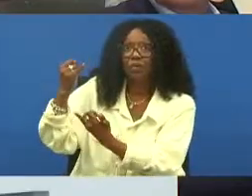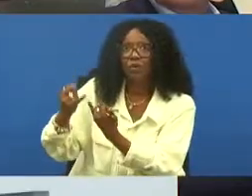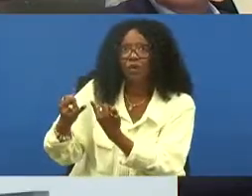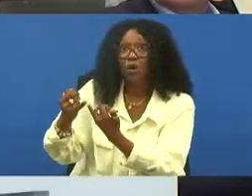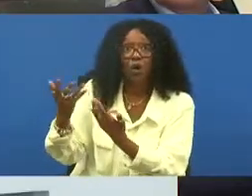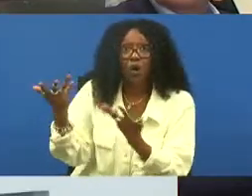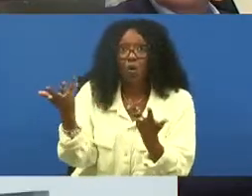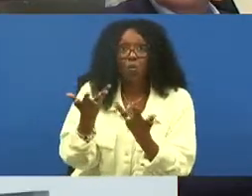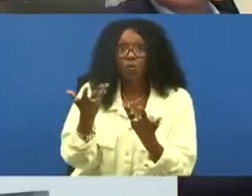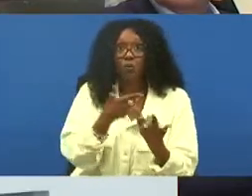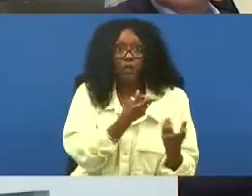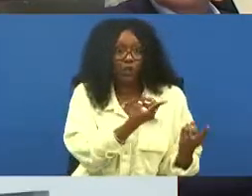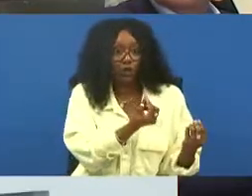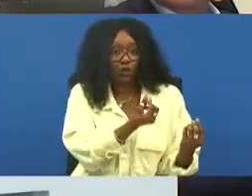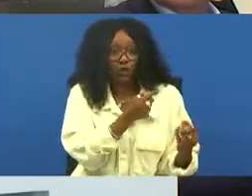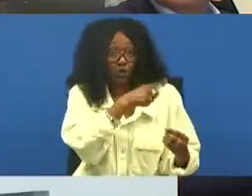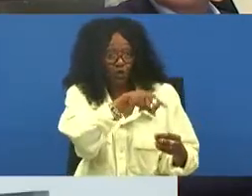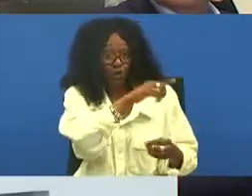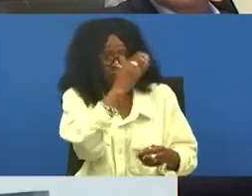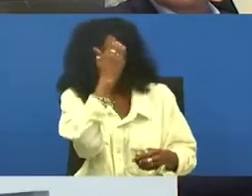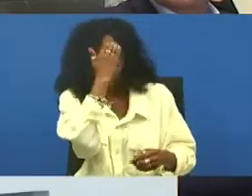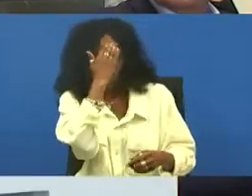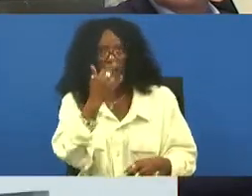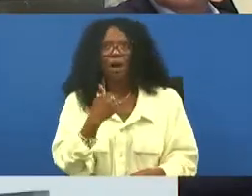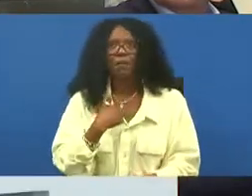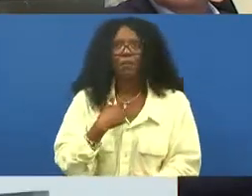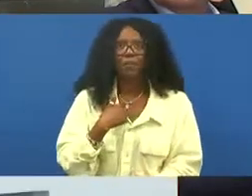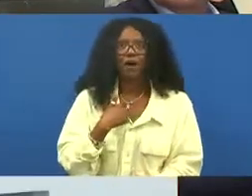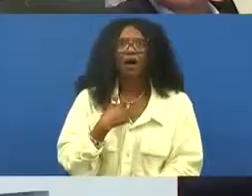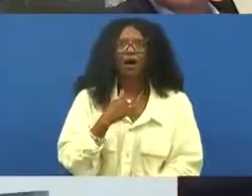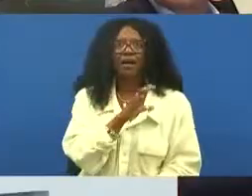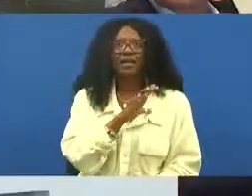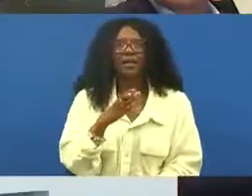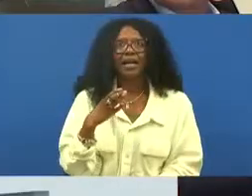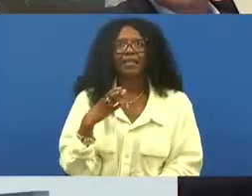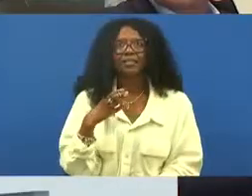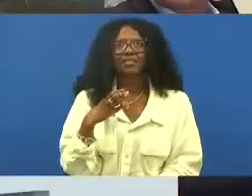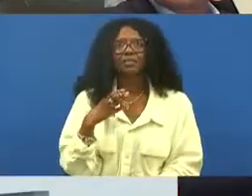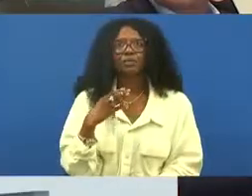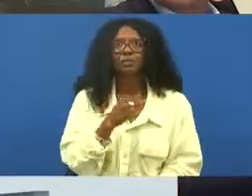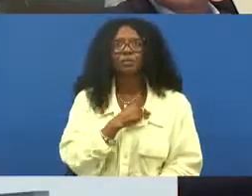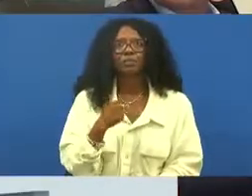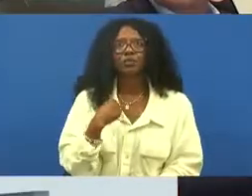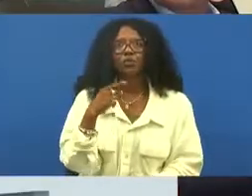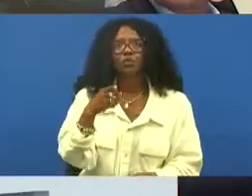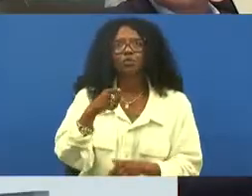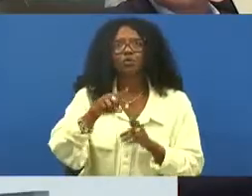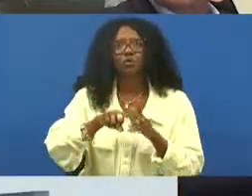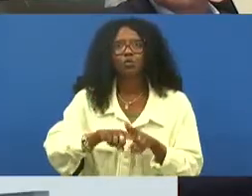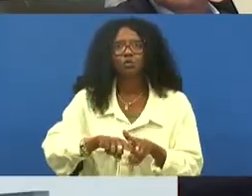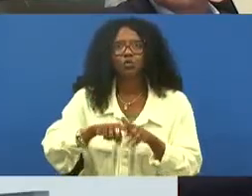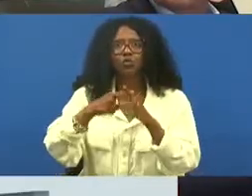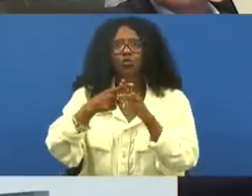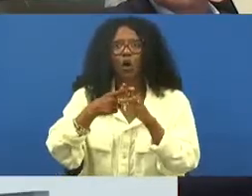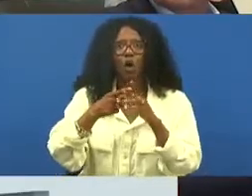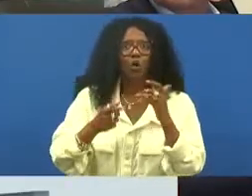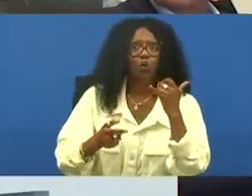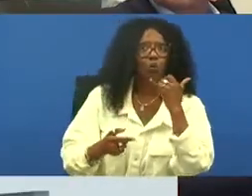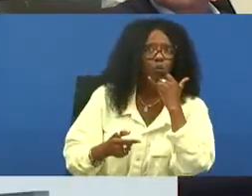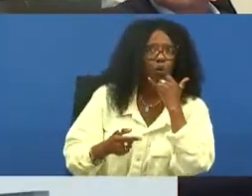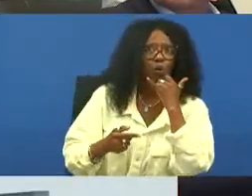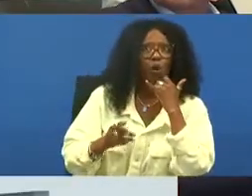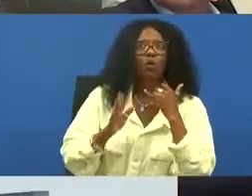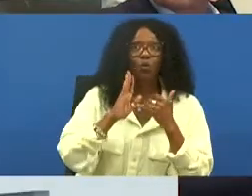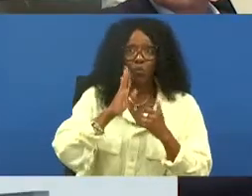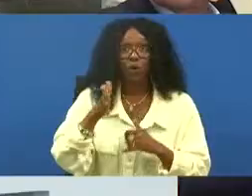going to be on this project, but let me tell you this, as a former city council member, I want to rise and tell you this, when you start wrong, you end wrong. You